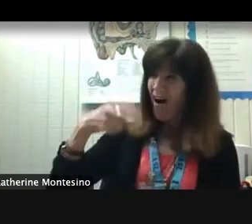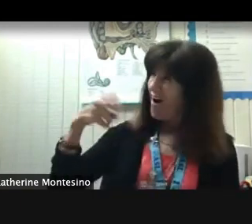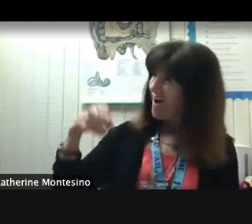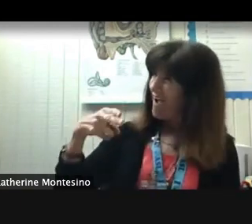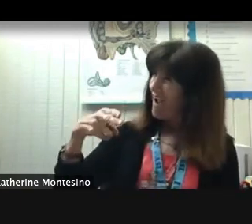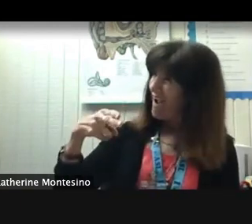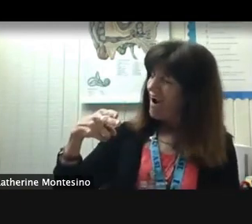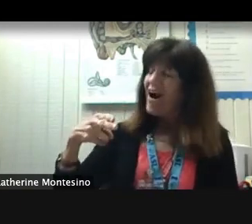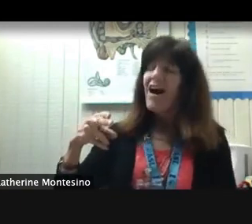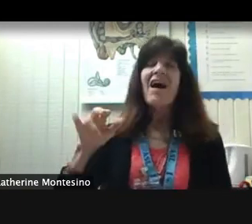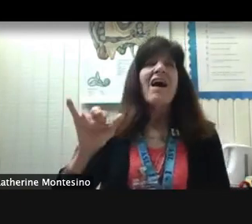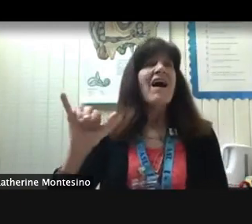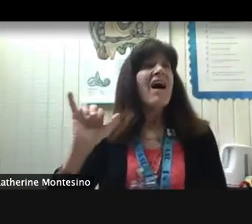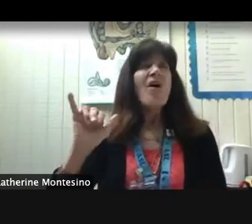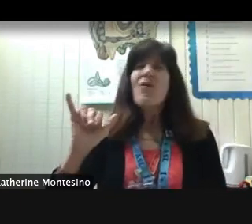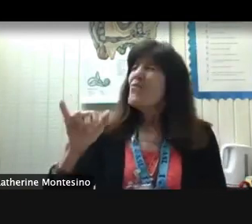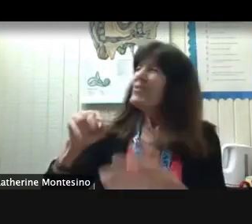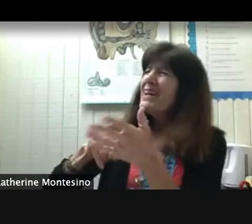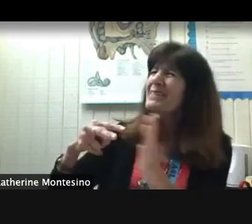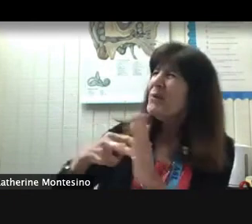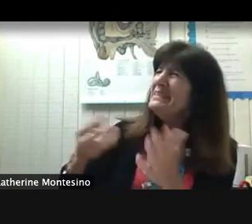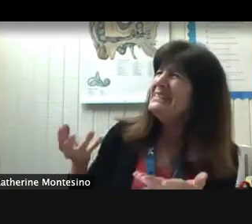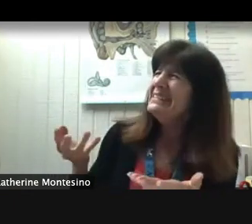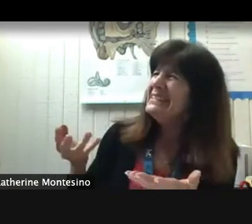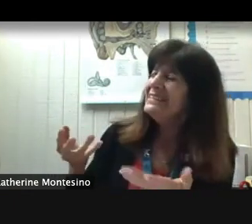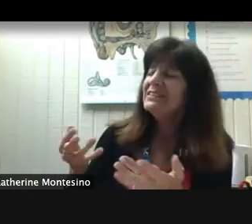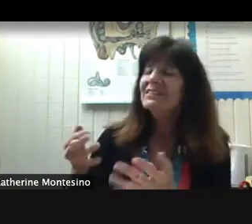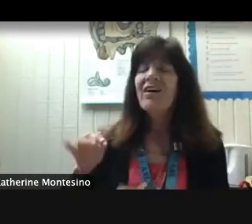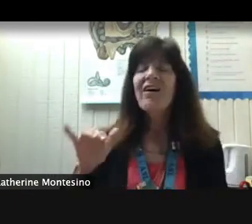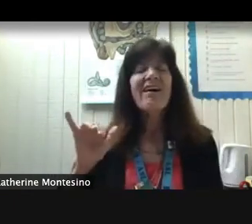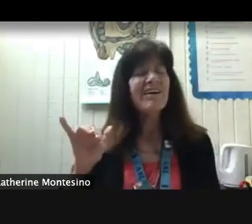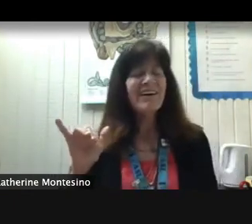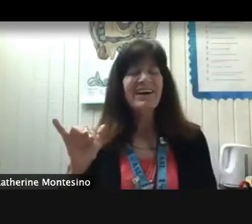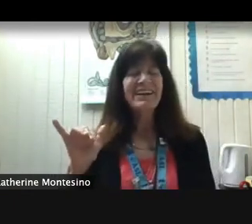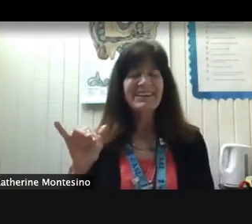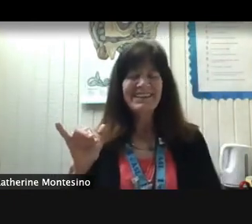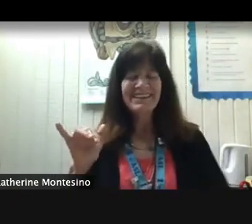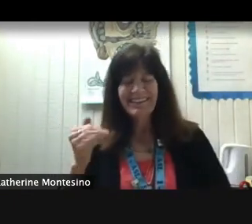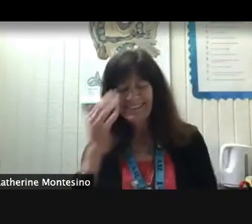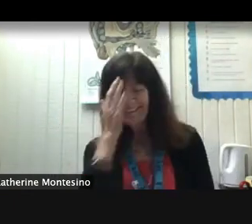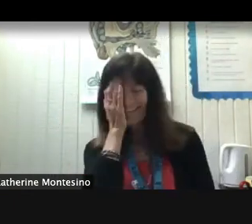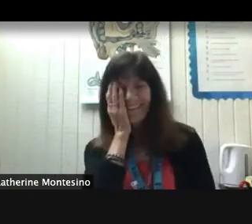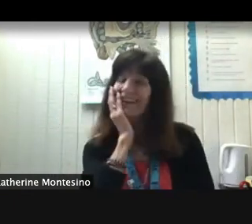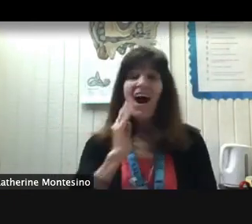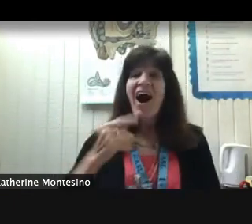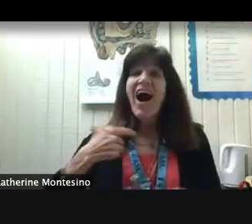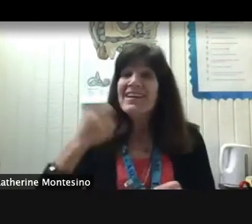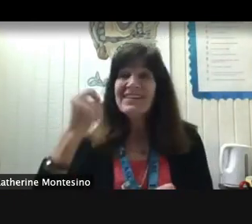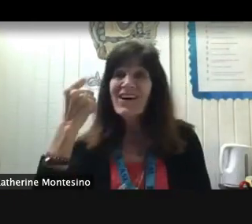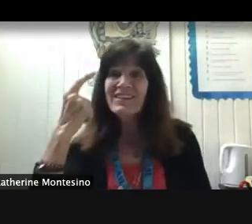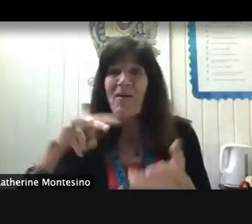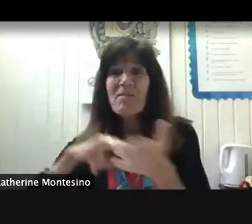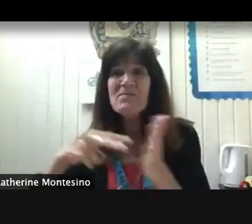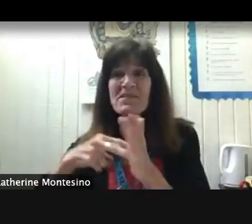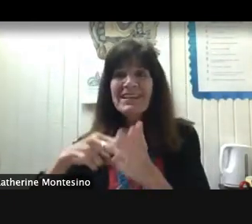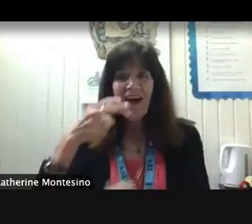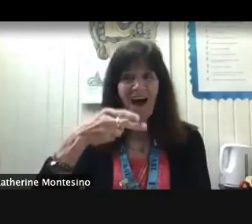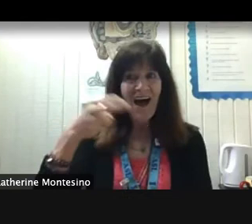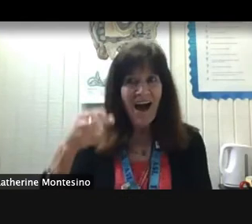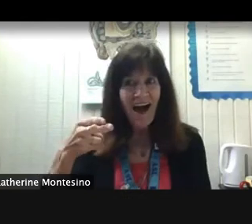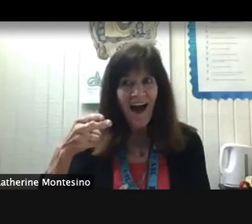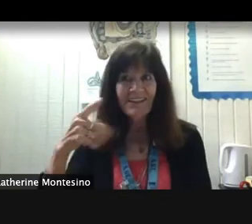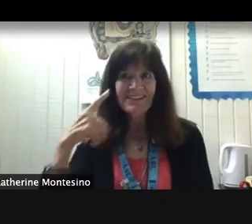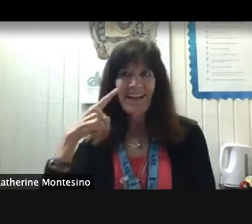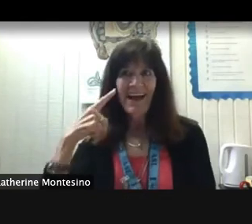okay, so I'm the same as you. I'm deaf or hard of hearing. So what does that even mean?